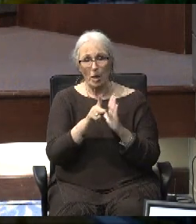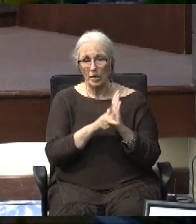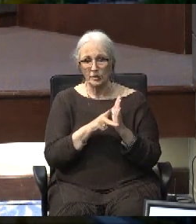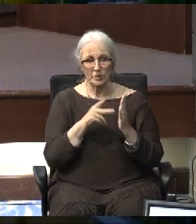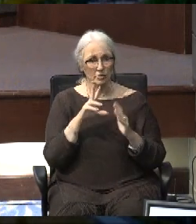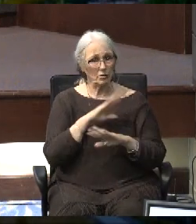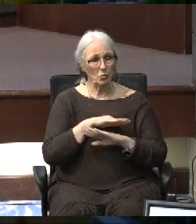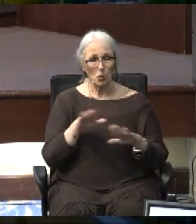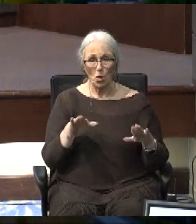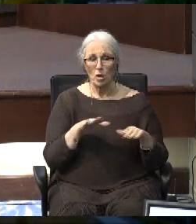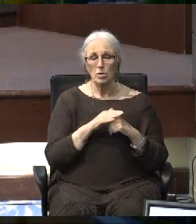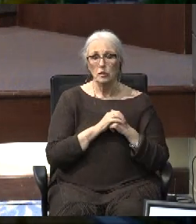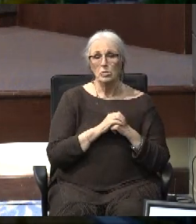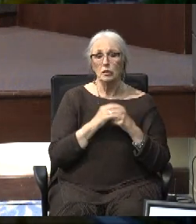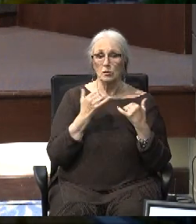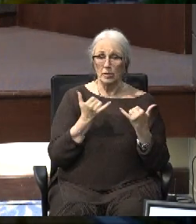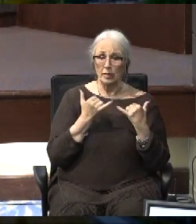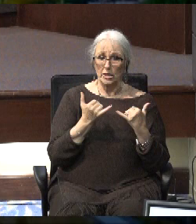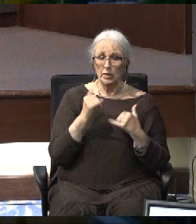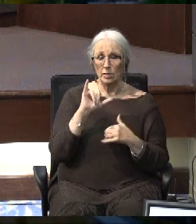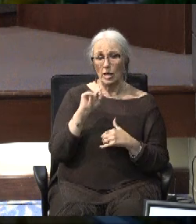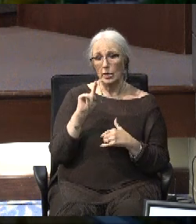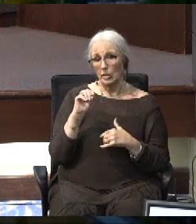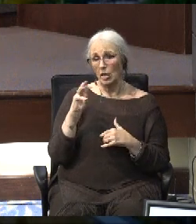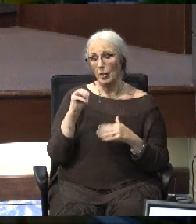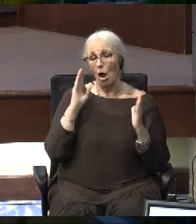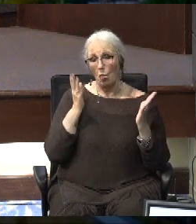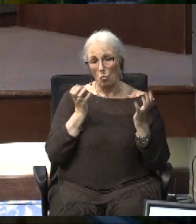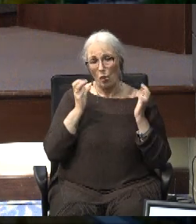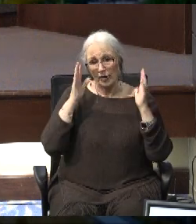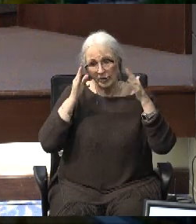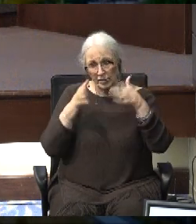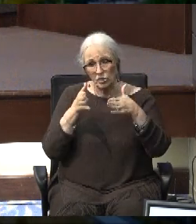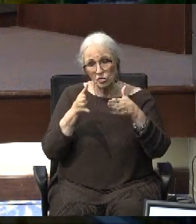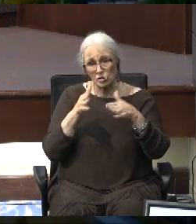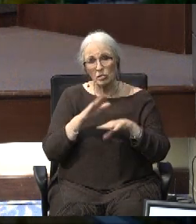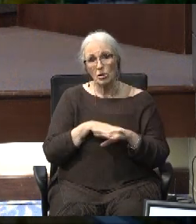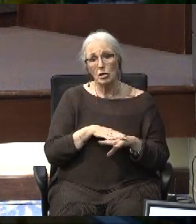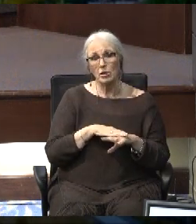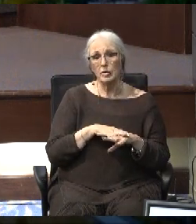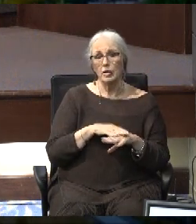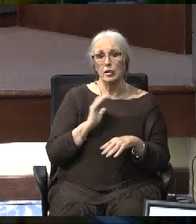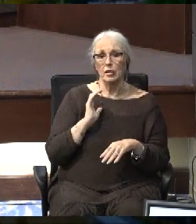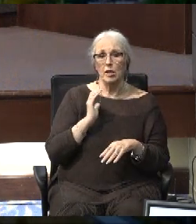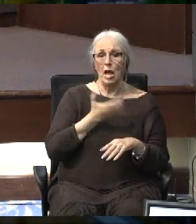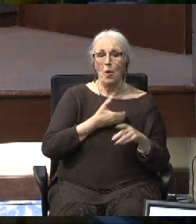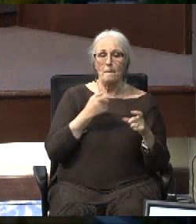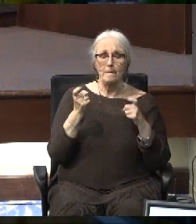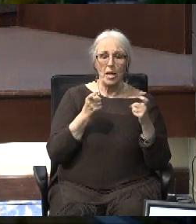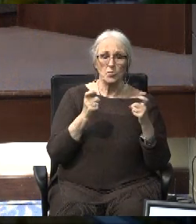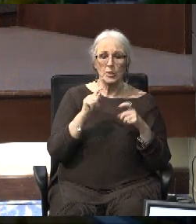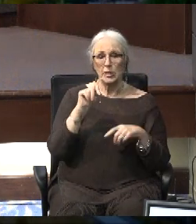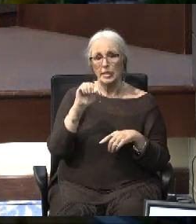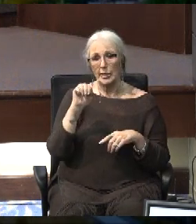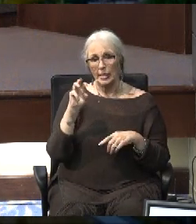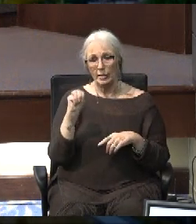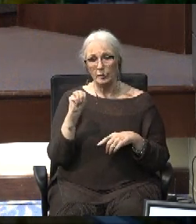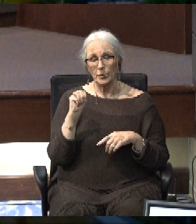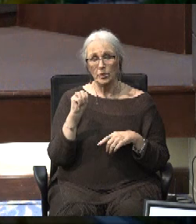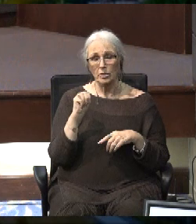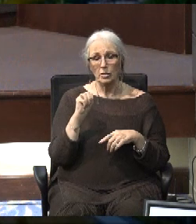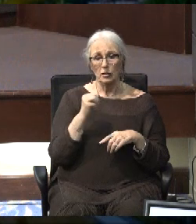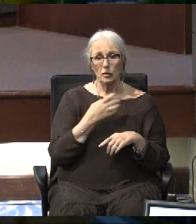longer. So this is an item I wanted to bring attention to, because it's definitely one that our management team, led